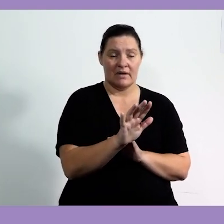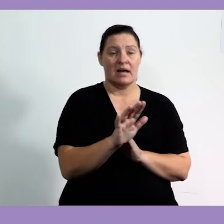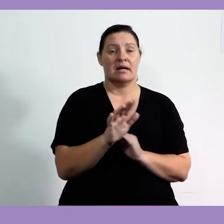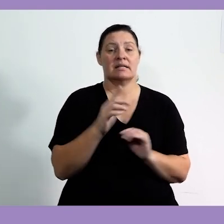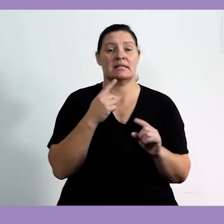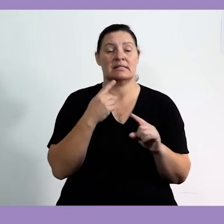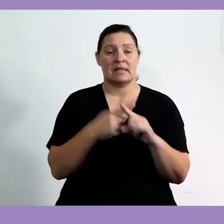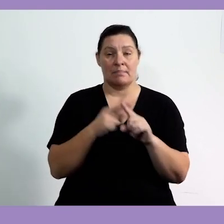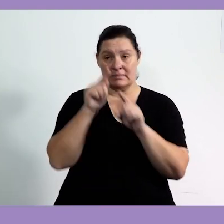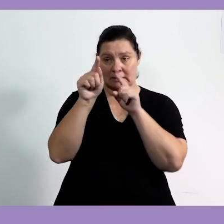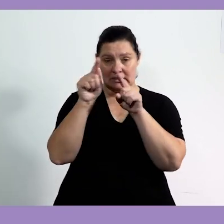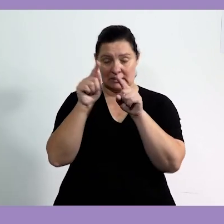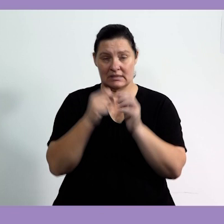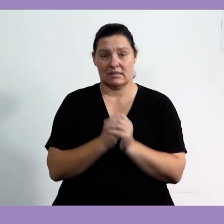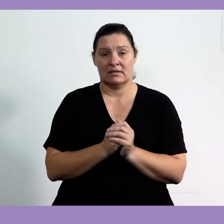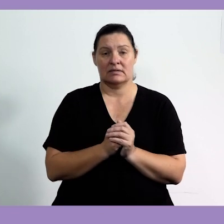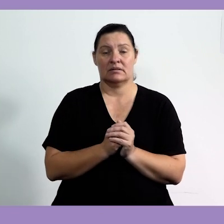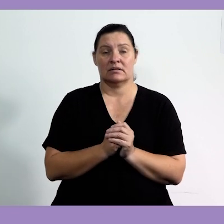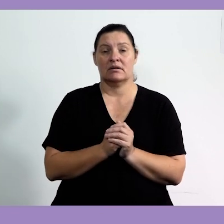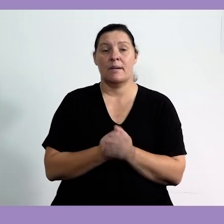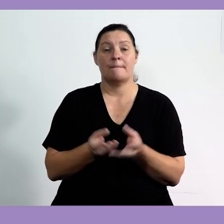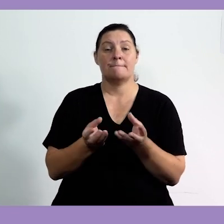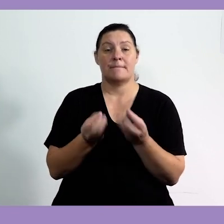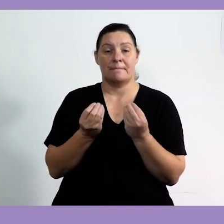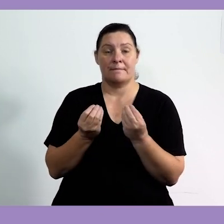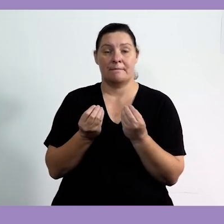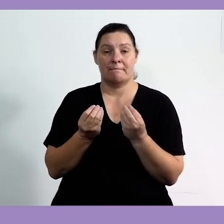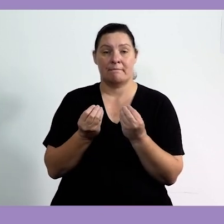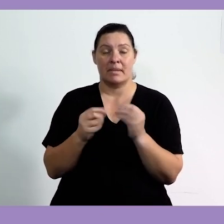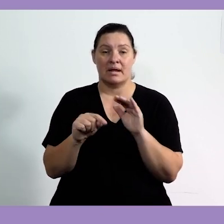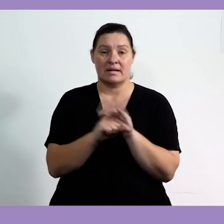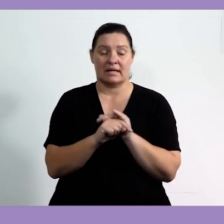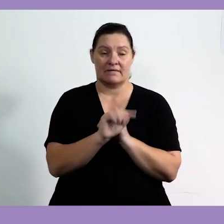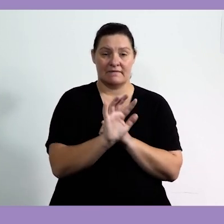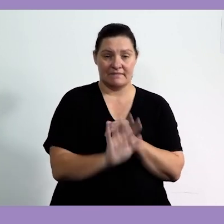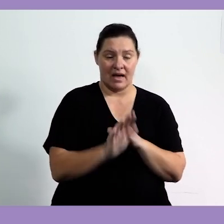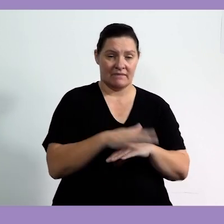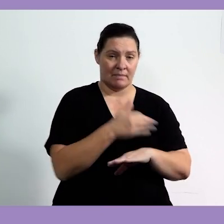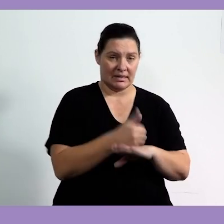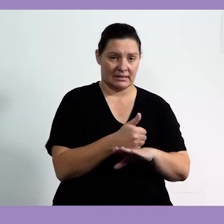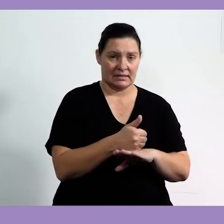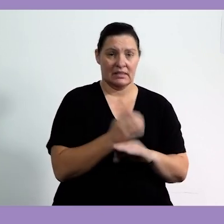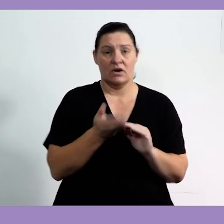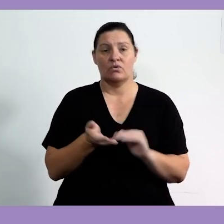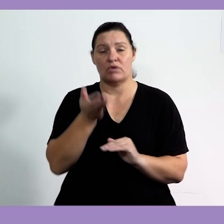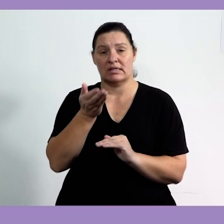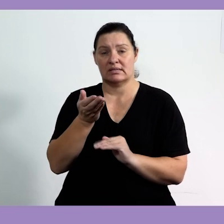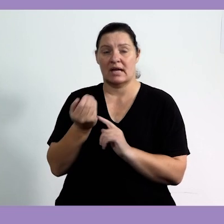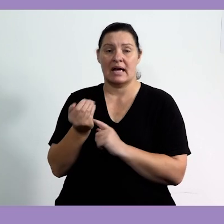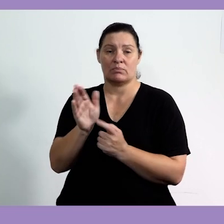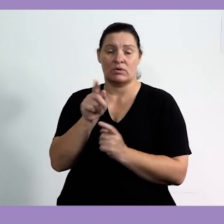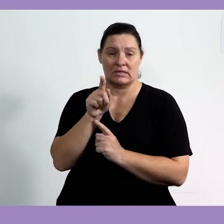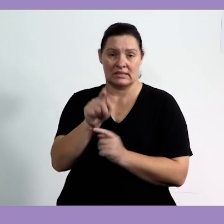going to multiply our two exponents, and that is going to give us negative 5 as our base raised